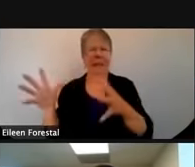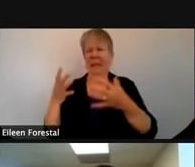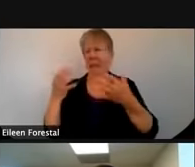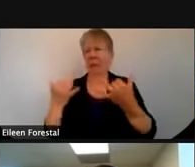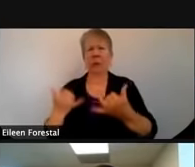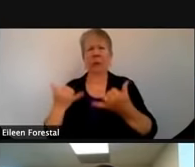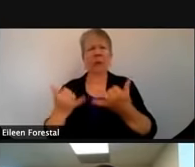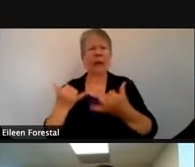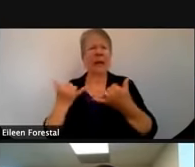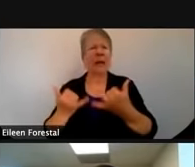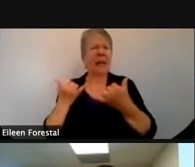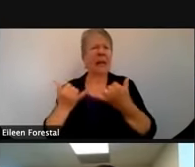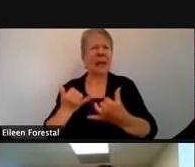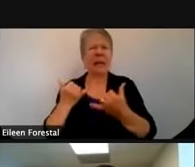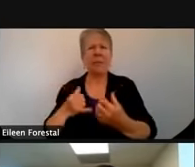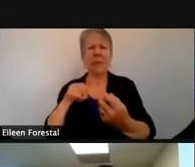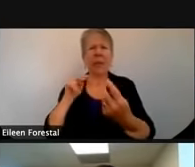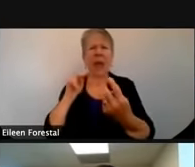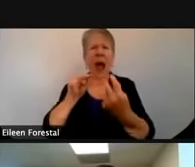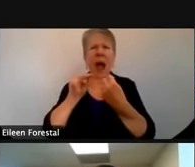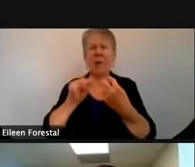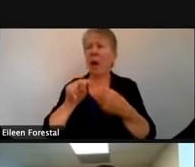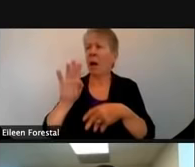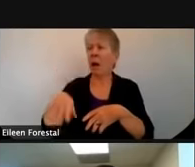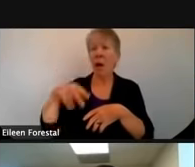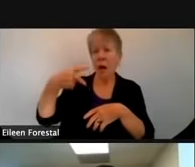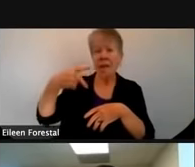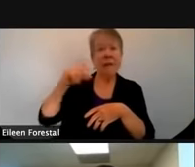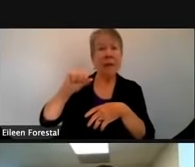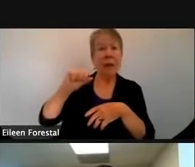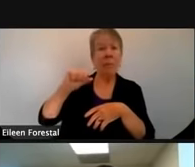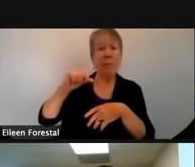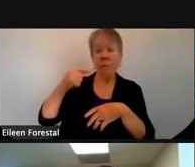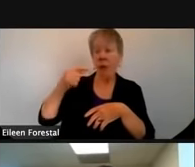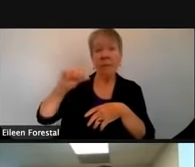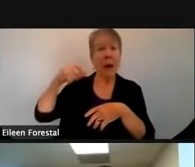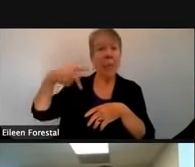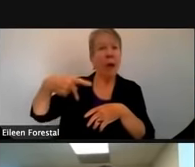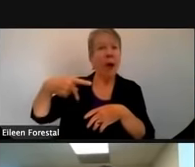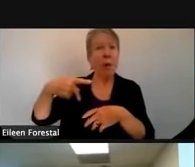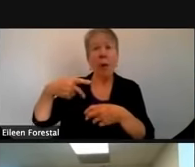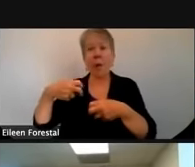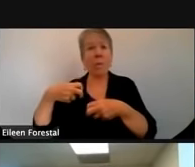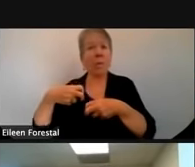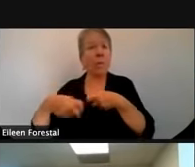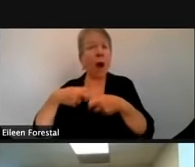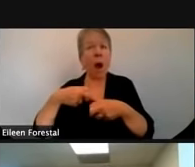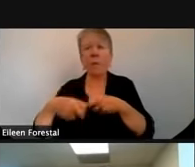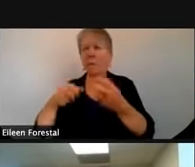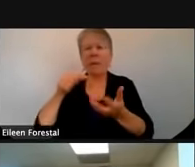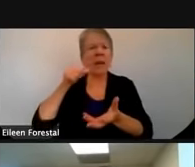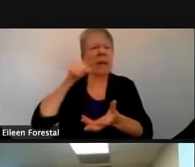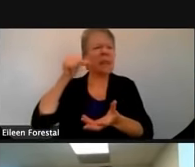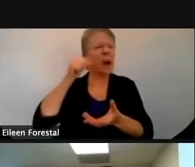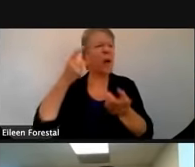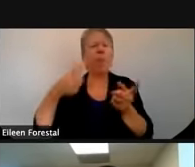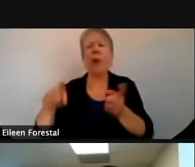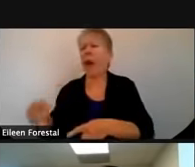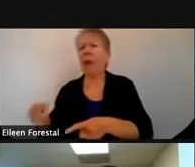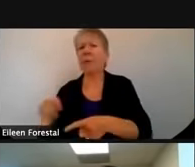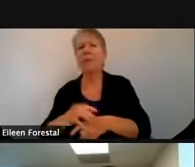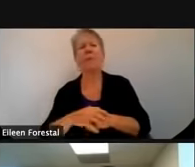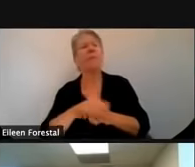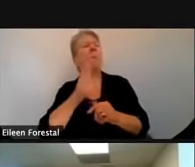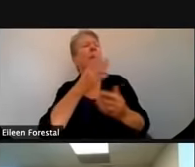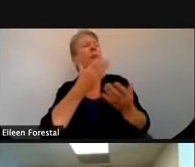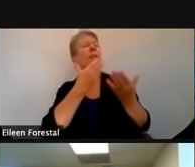incident yesterday, any of the above, and good to have you. Sure. Thank you, Governor. Good afternoon. With regards to